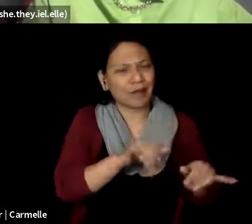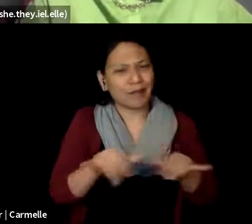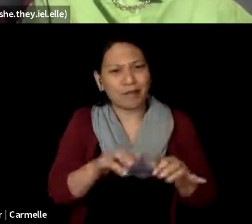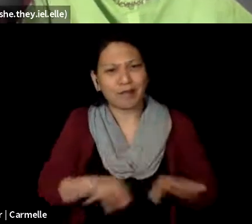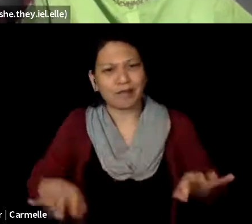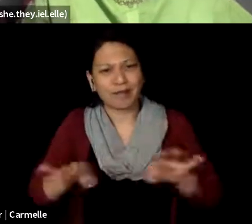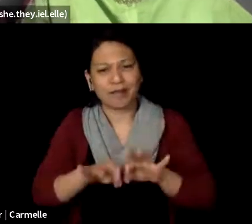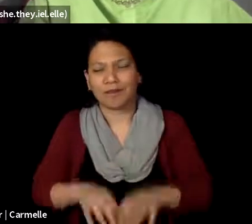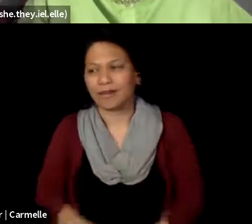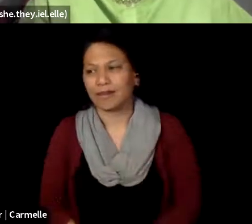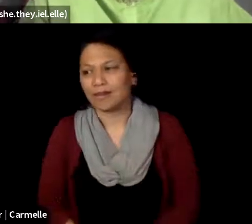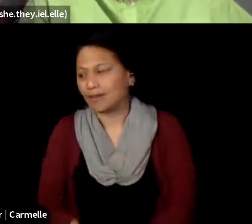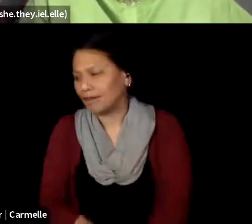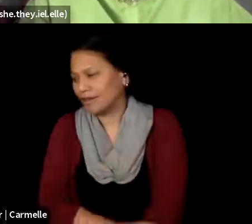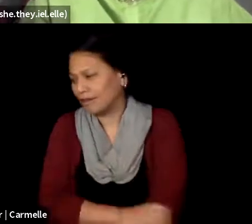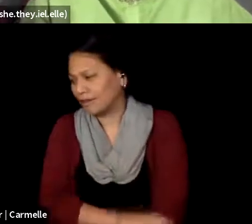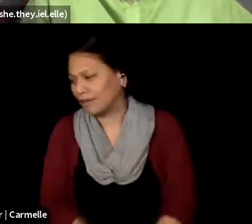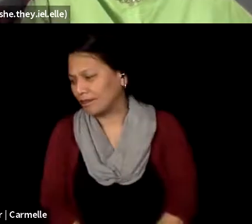Thanks for that, Yolanda.